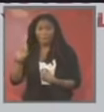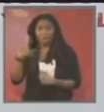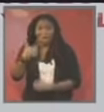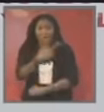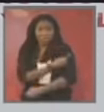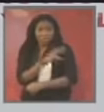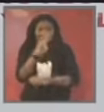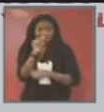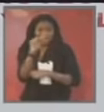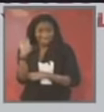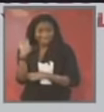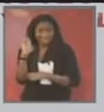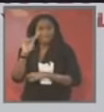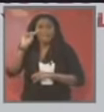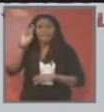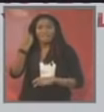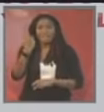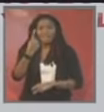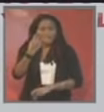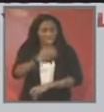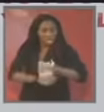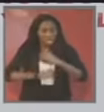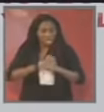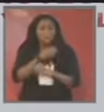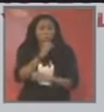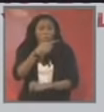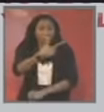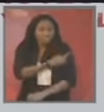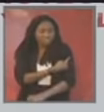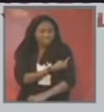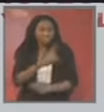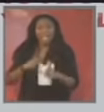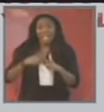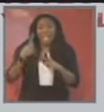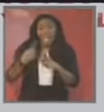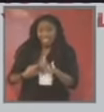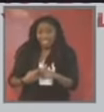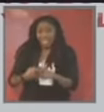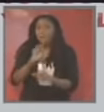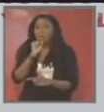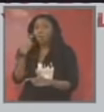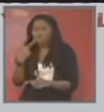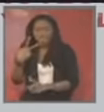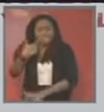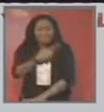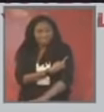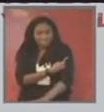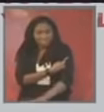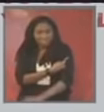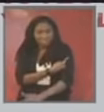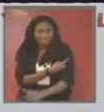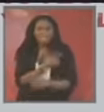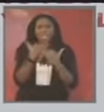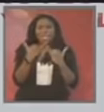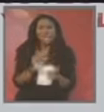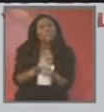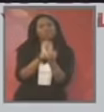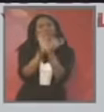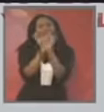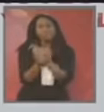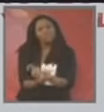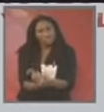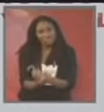year and then at 3 years. That had been changed in recent times based on research that suggested that the immunity would be